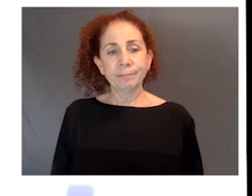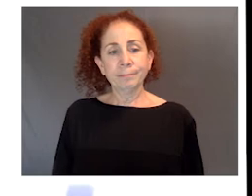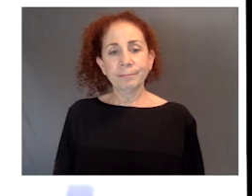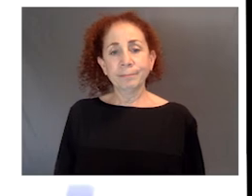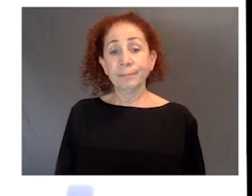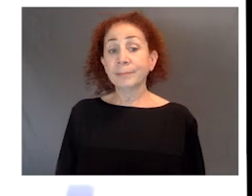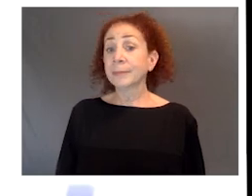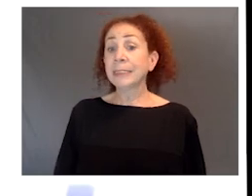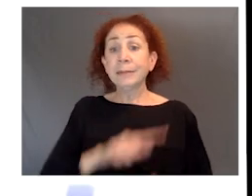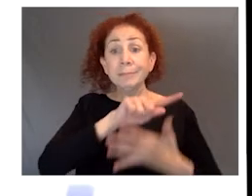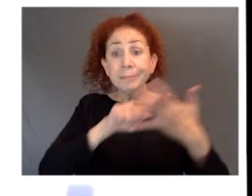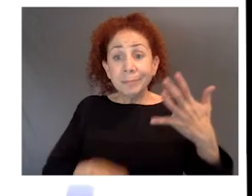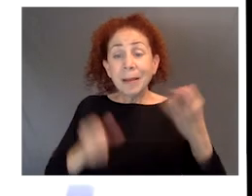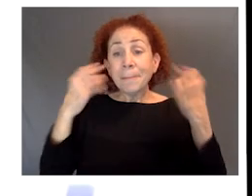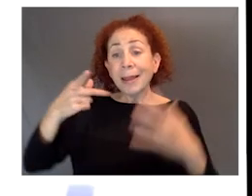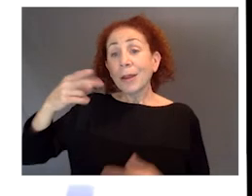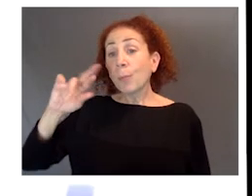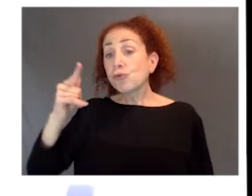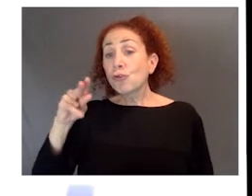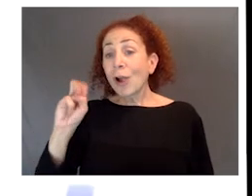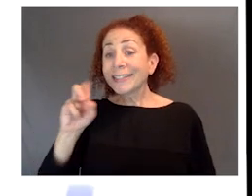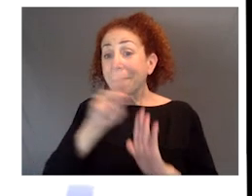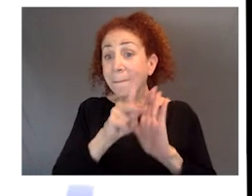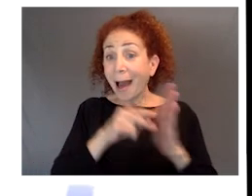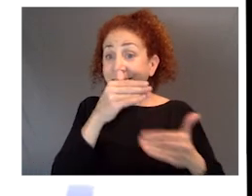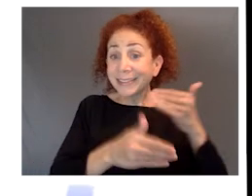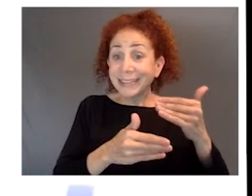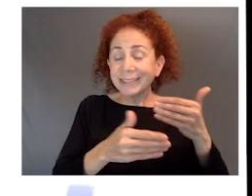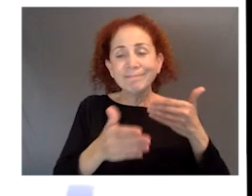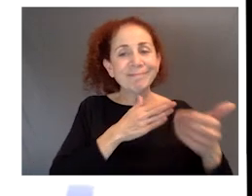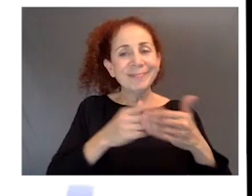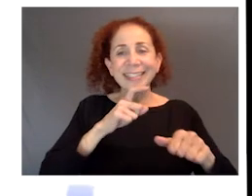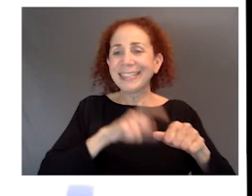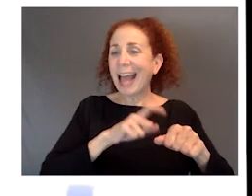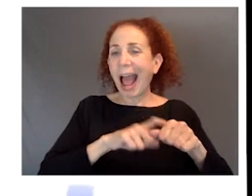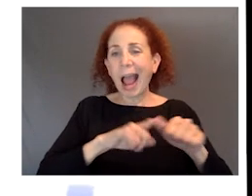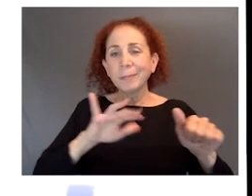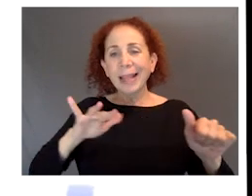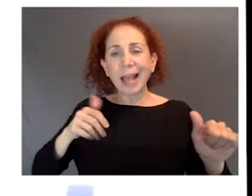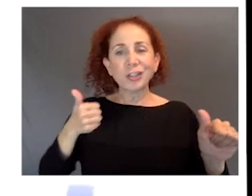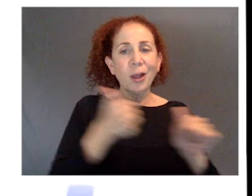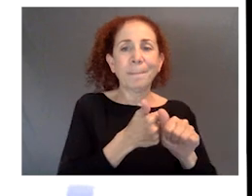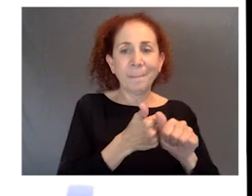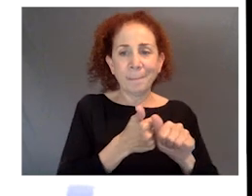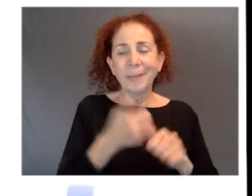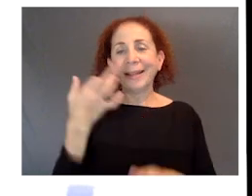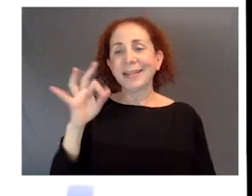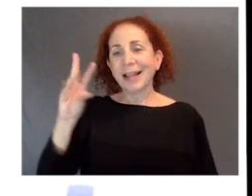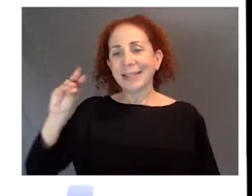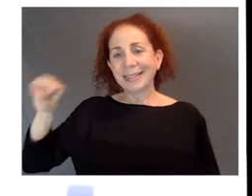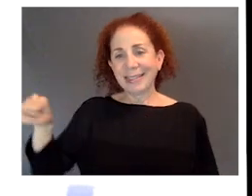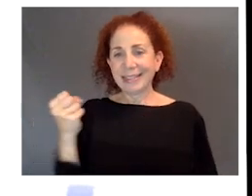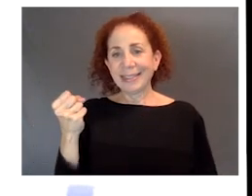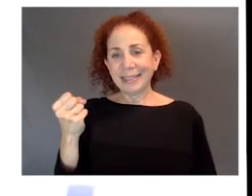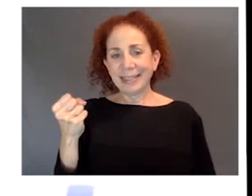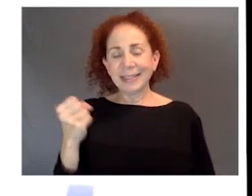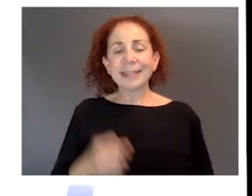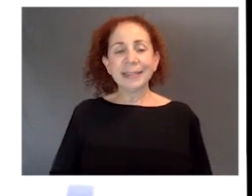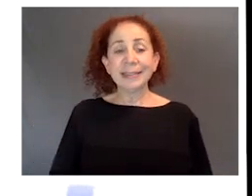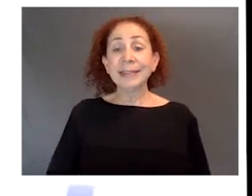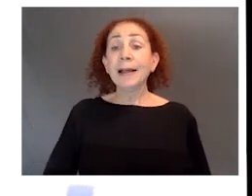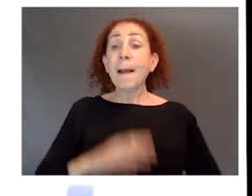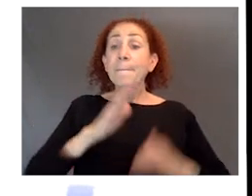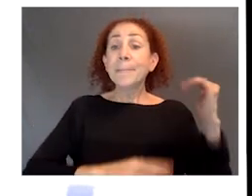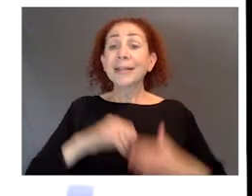Despite many of these more progressive policies at Eastern State, time began to catch up to the prison in the 1960s. The age